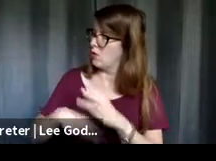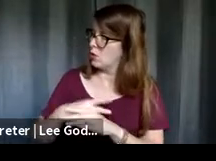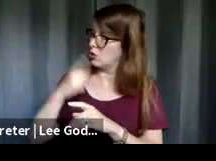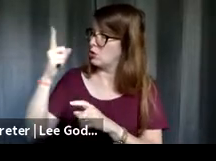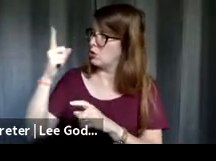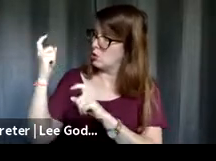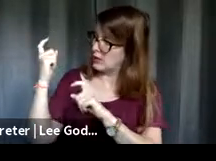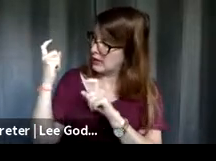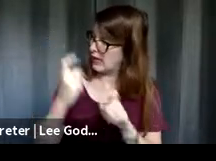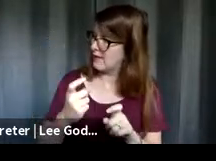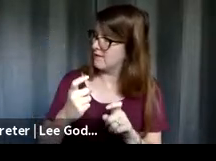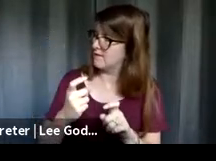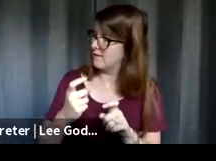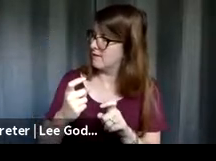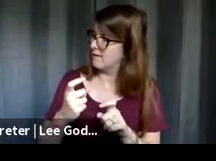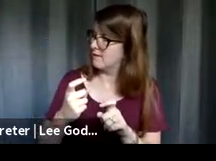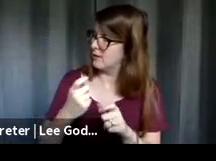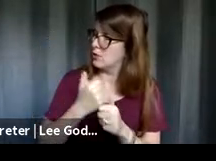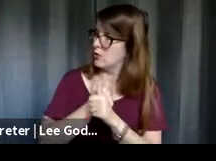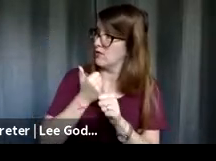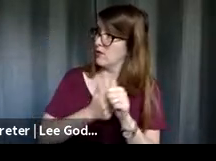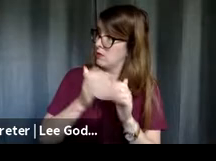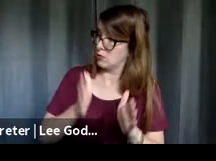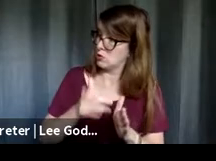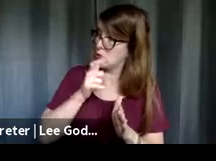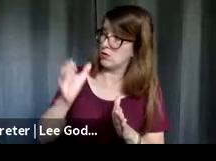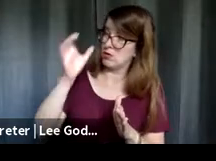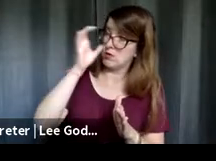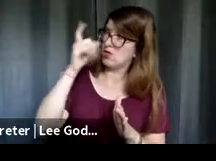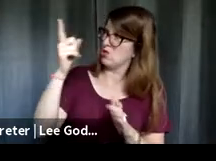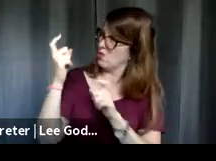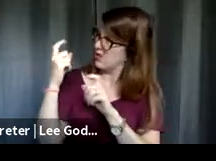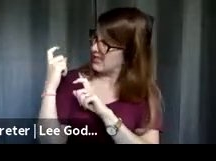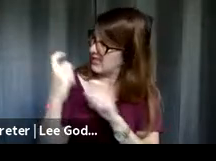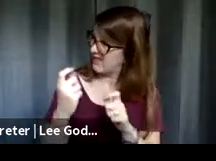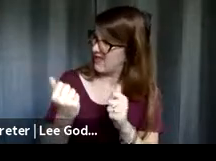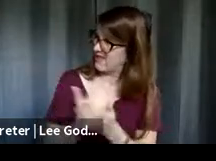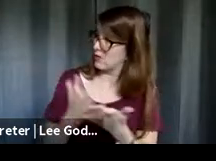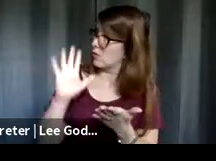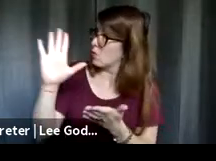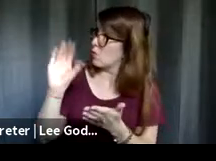You so loved every single person listening to this. You gave everything. You gave your own son.